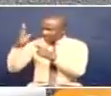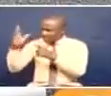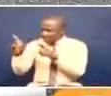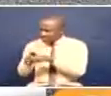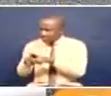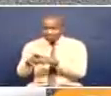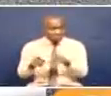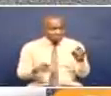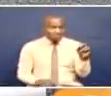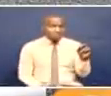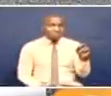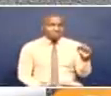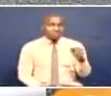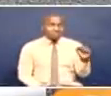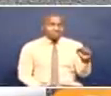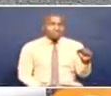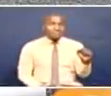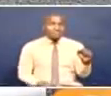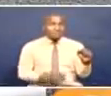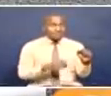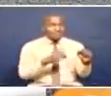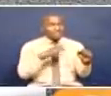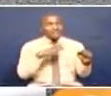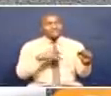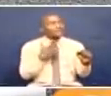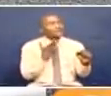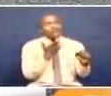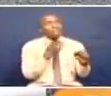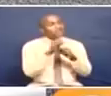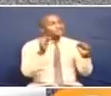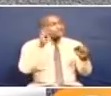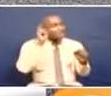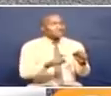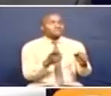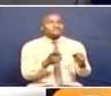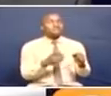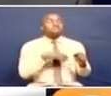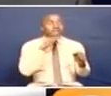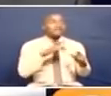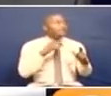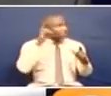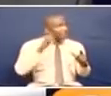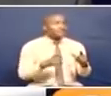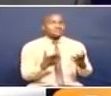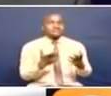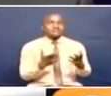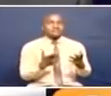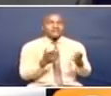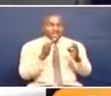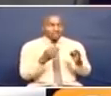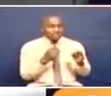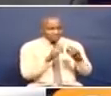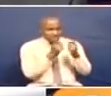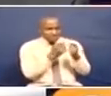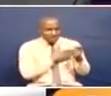that, the thing that we feel it's a matter of life and death, if my tribesmate is running for president and does not get it,